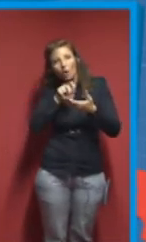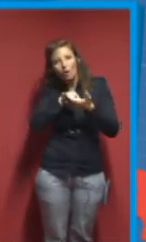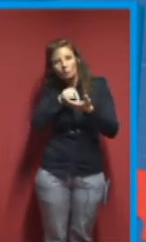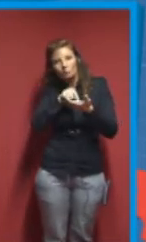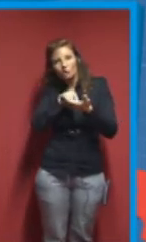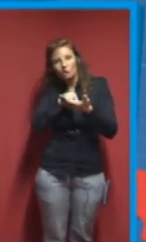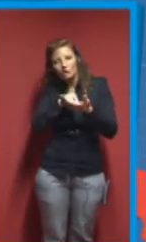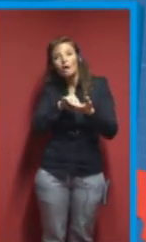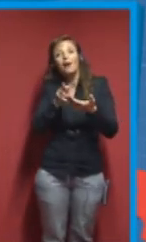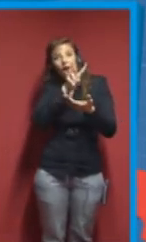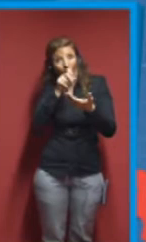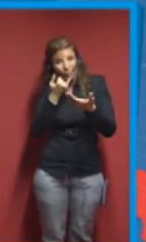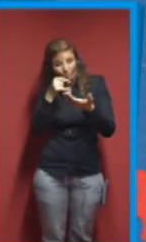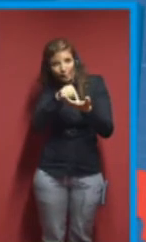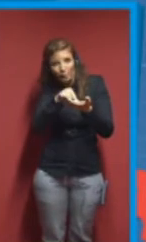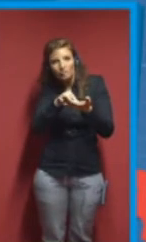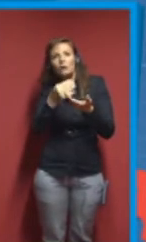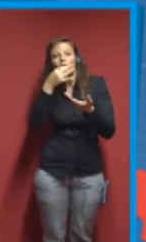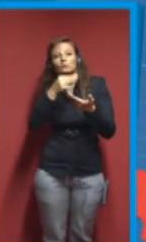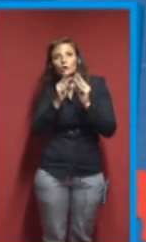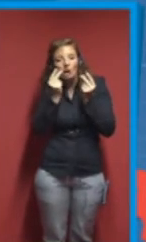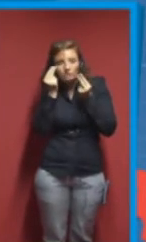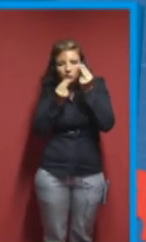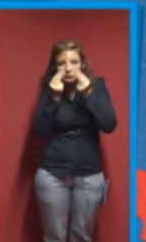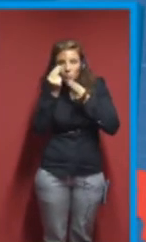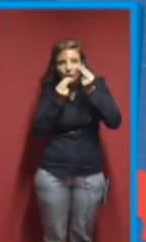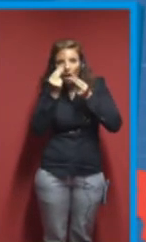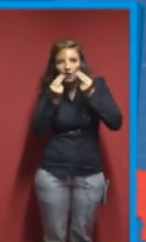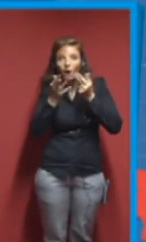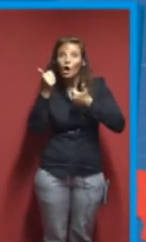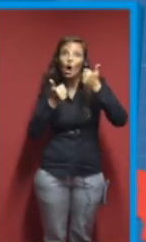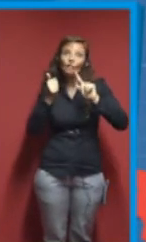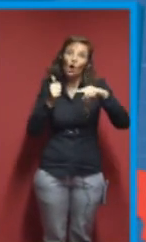world combined. Okay, just a little device that's in your pocket now.